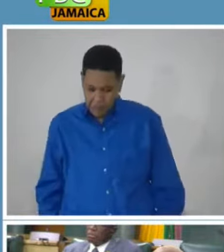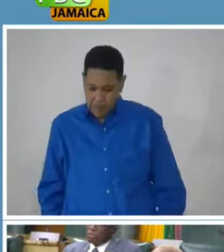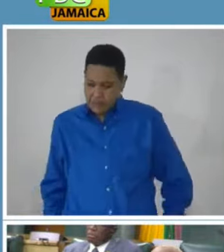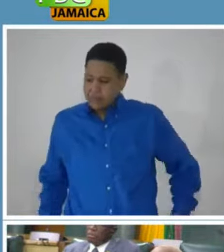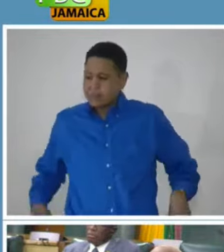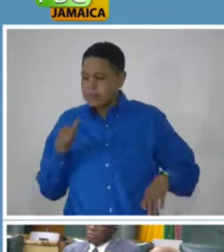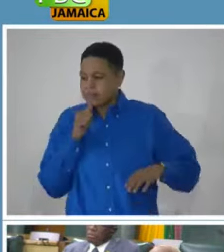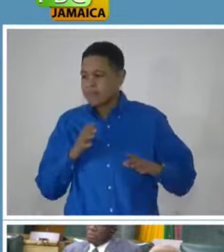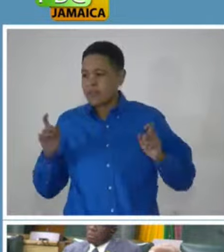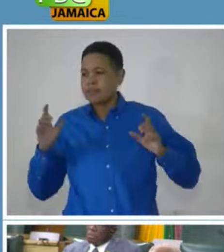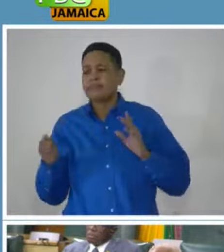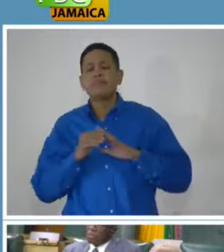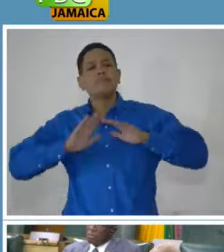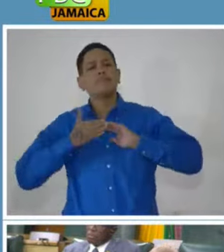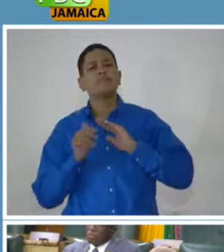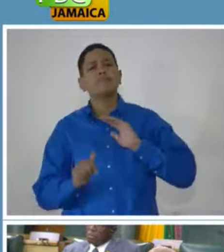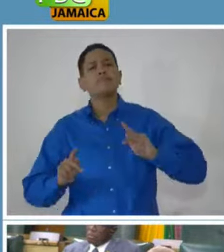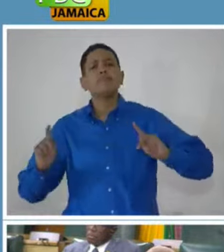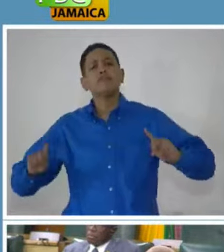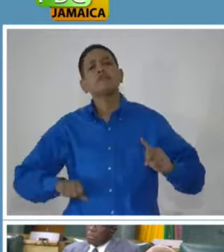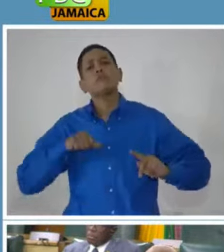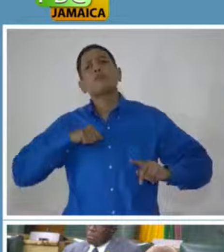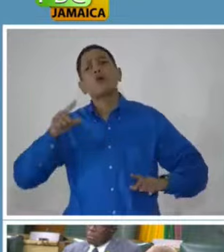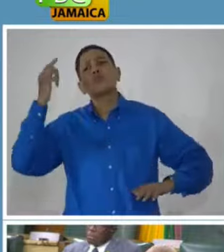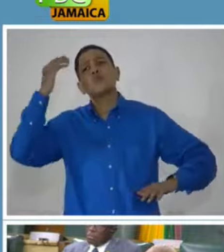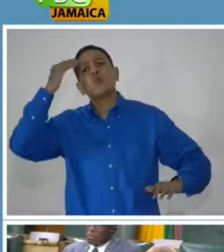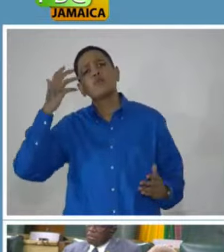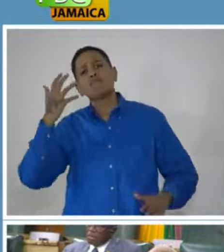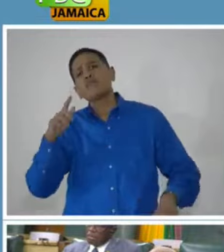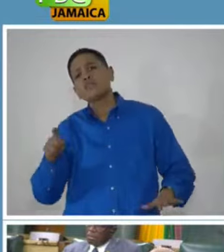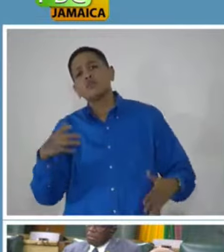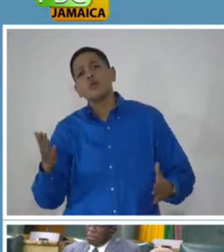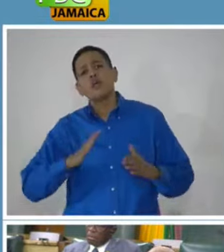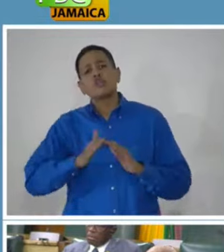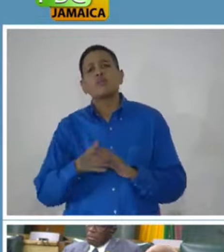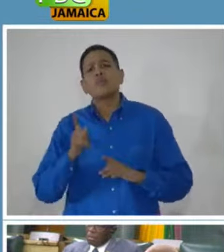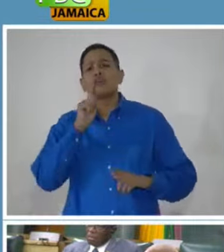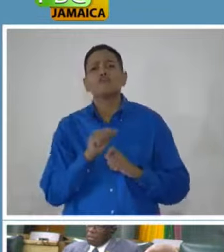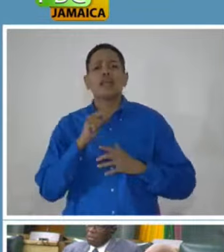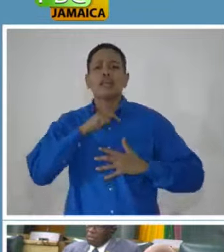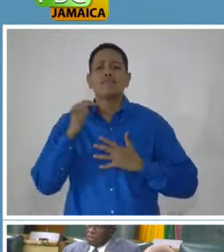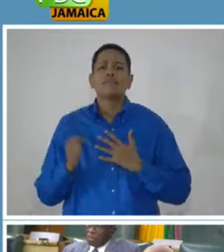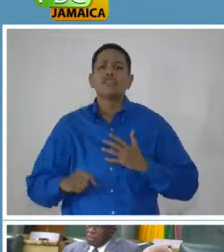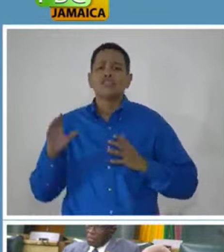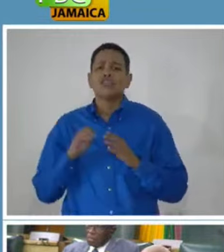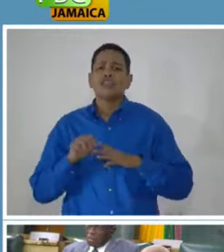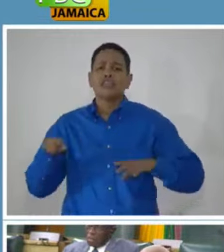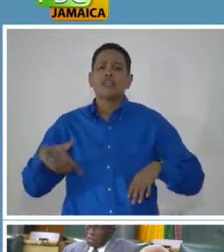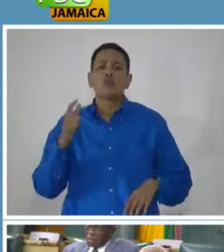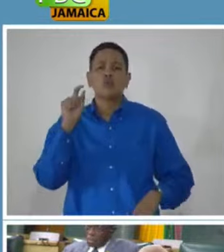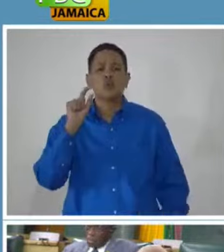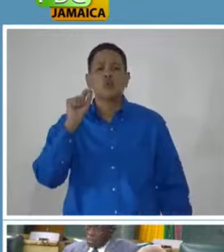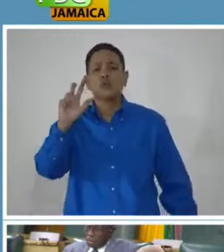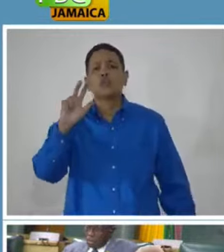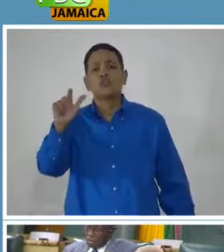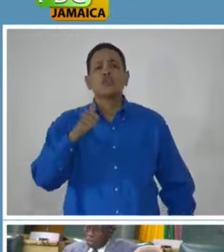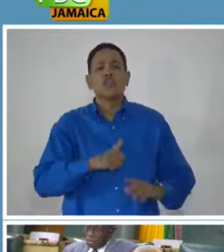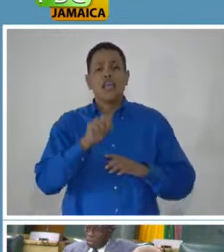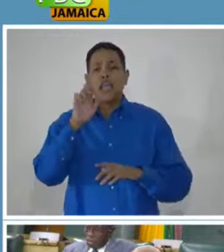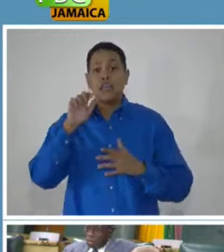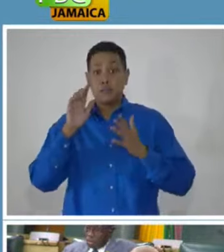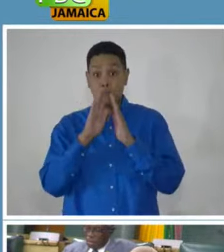Madam Speaker, Jamaicans should be proud to know that Jamaica was featured in the 2023